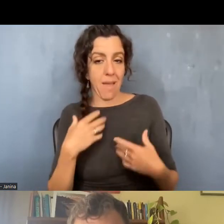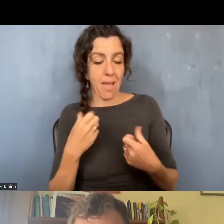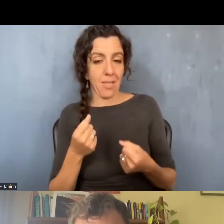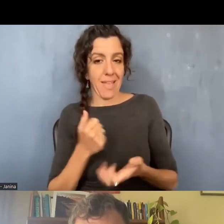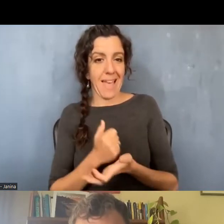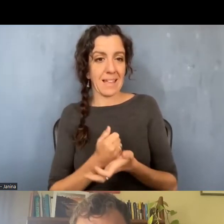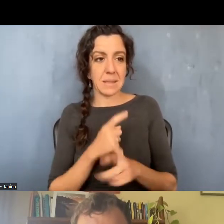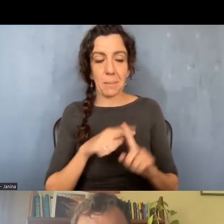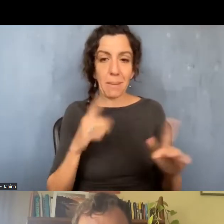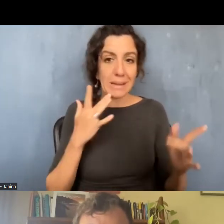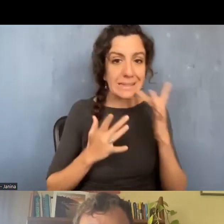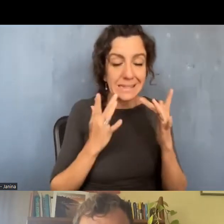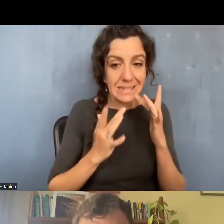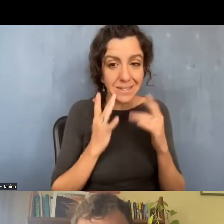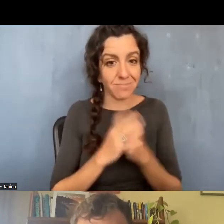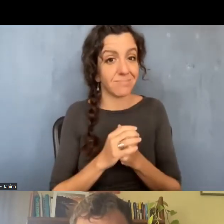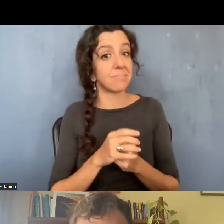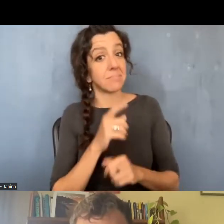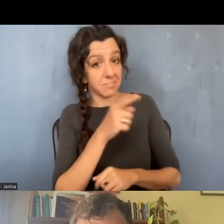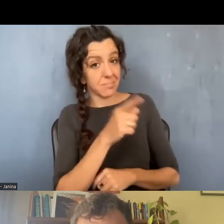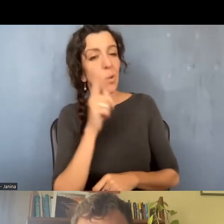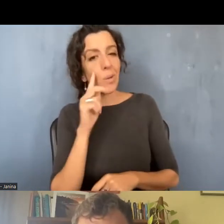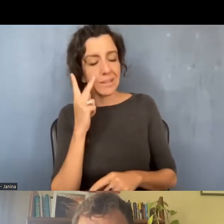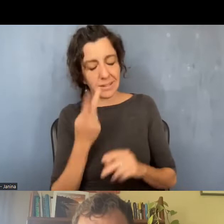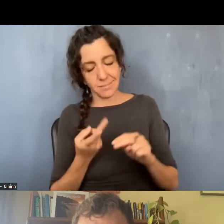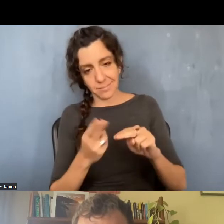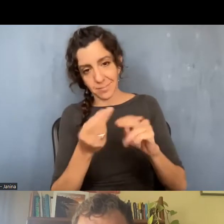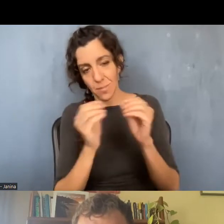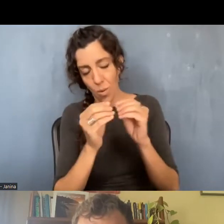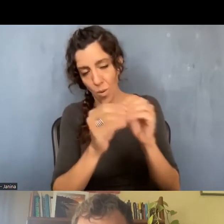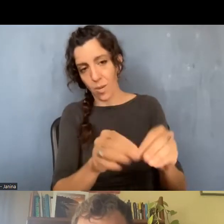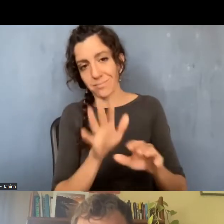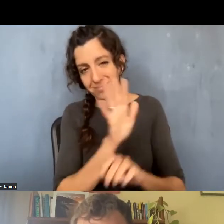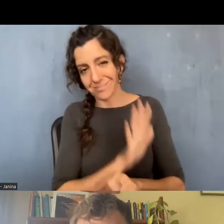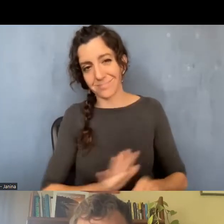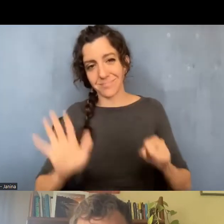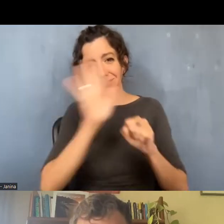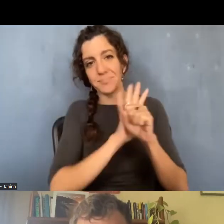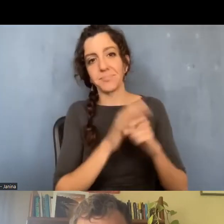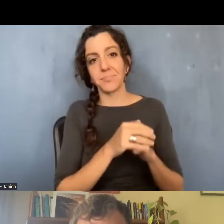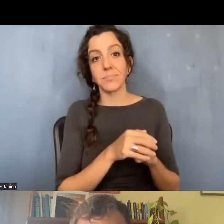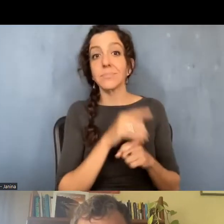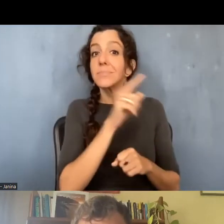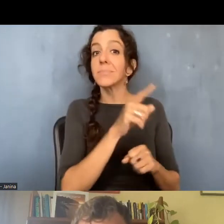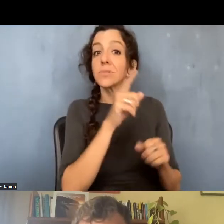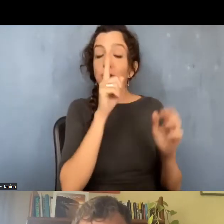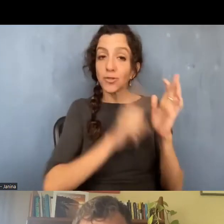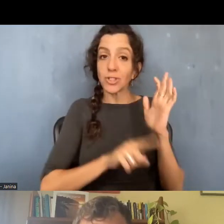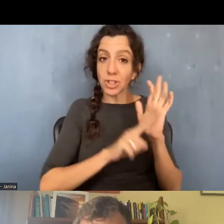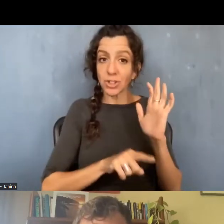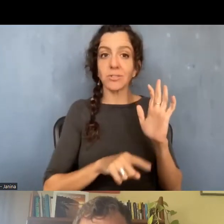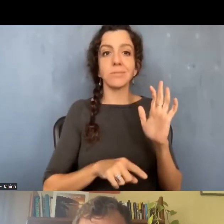of a growing trend in the US. This is part of a larger research study that found that across the